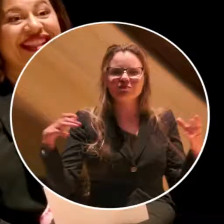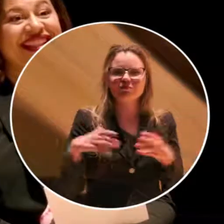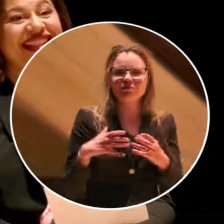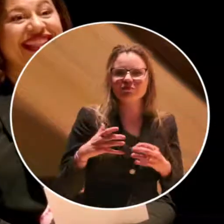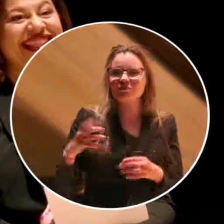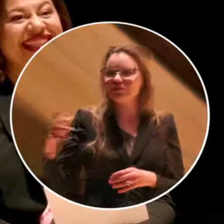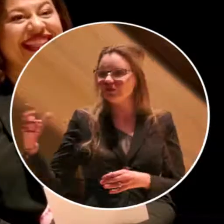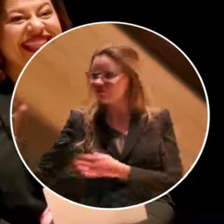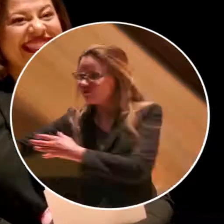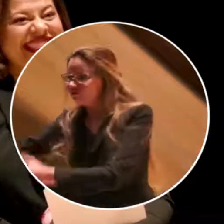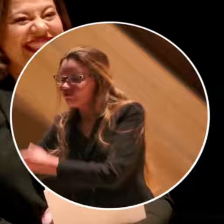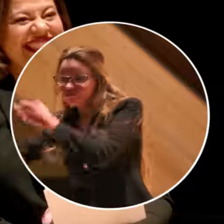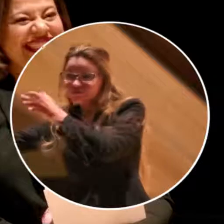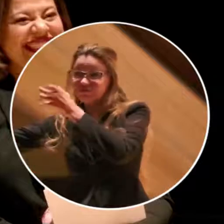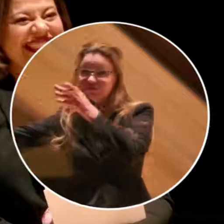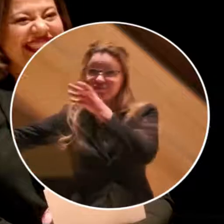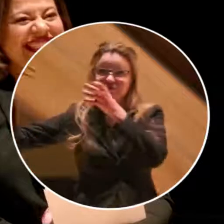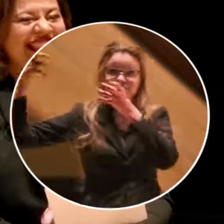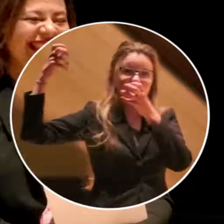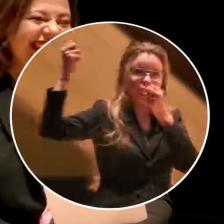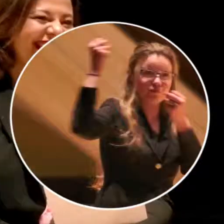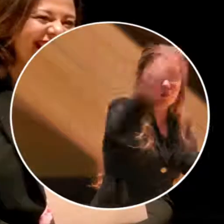yelling "torpedo" every time.